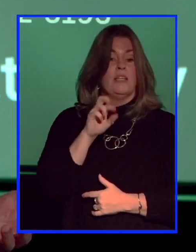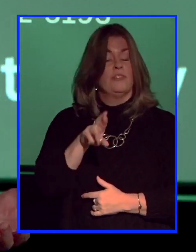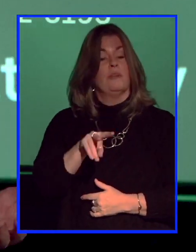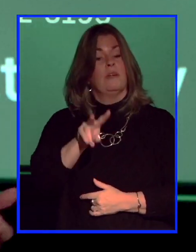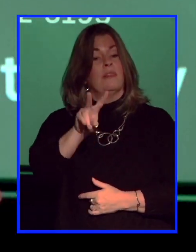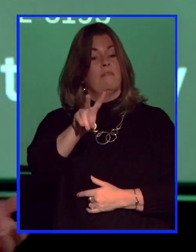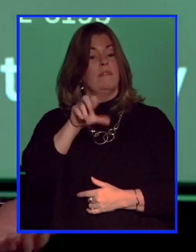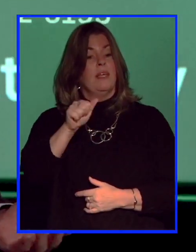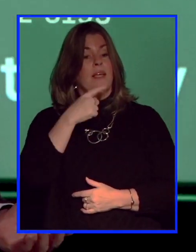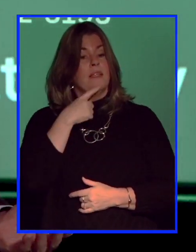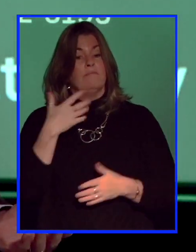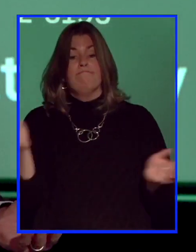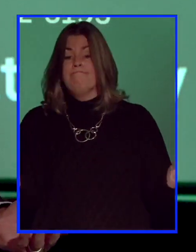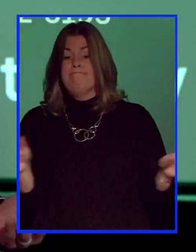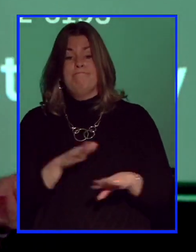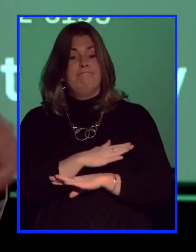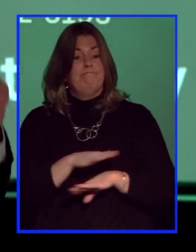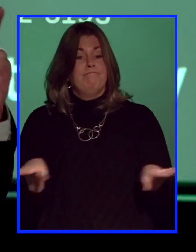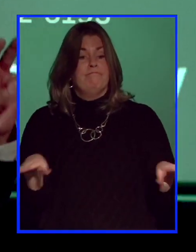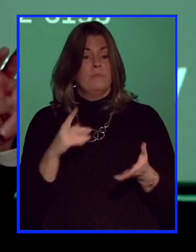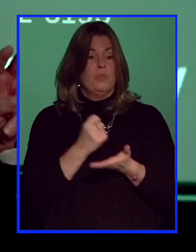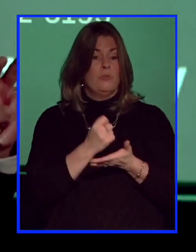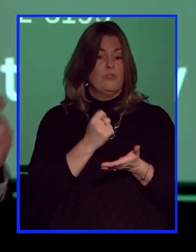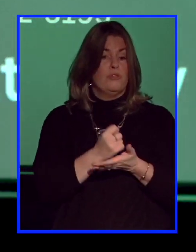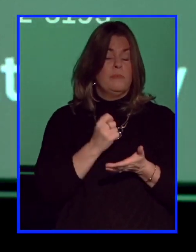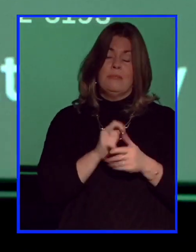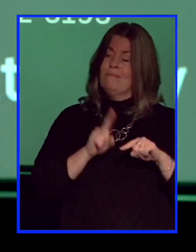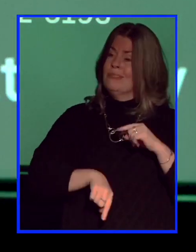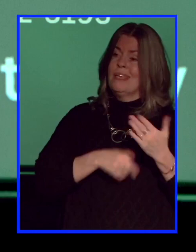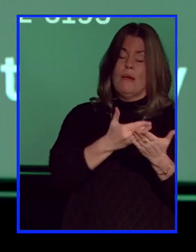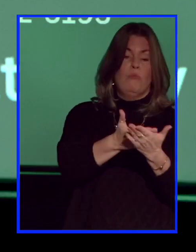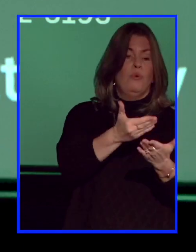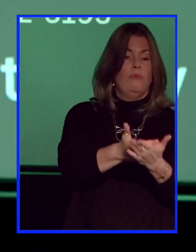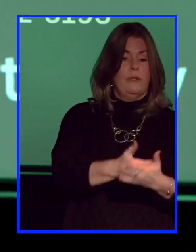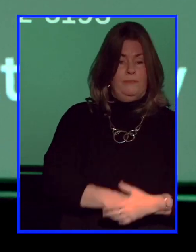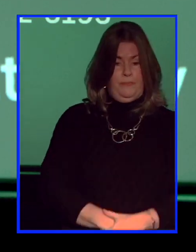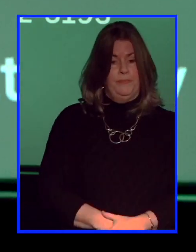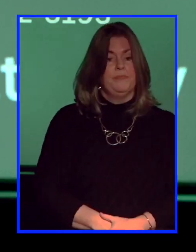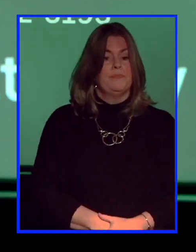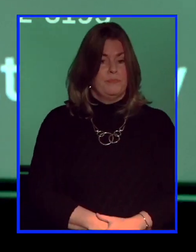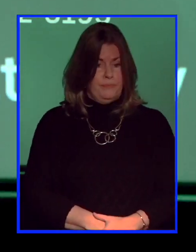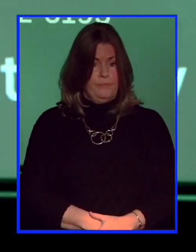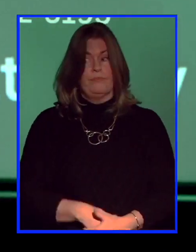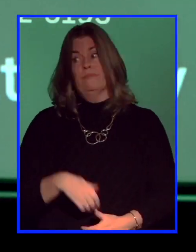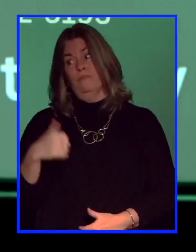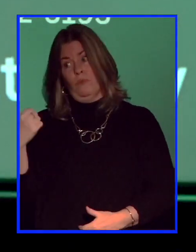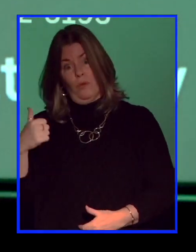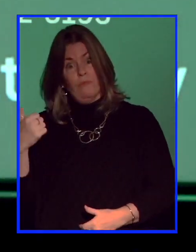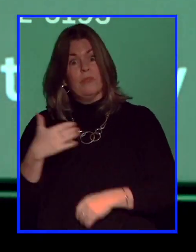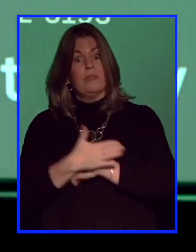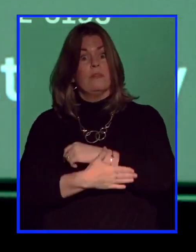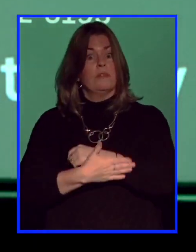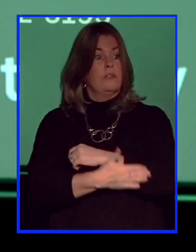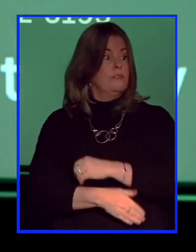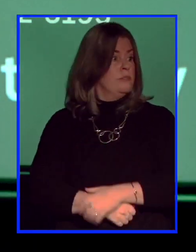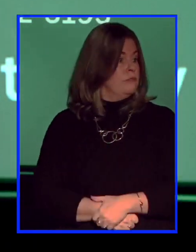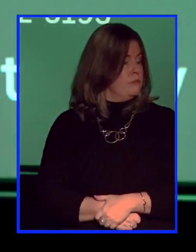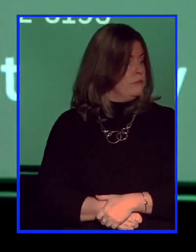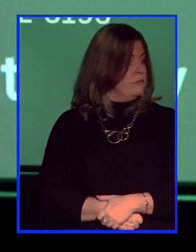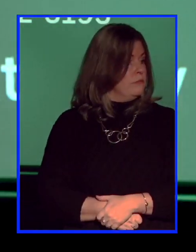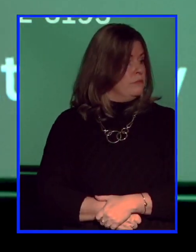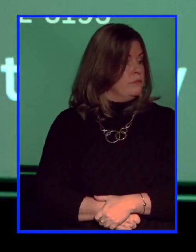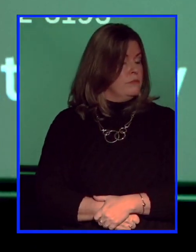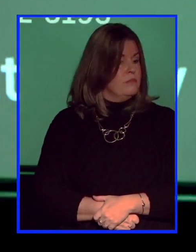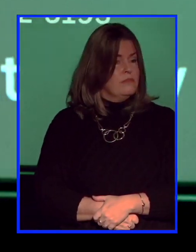said, no treatment for you. You can't, quote, prove that you got that in Iraq and Afghanistan. And